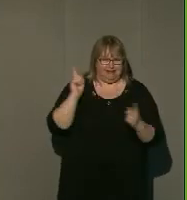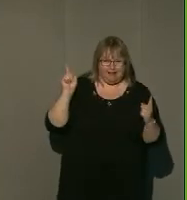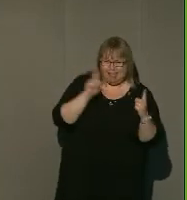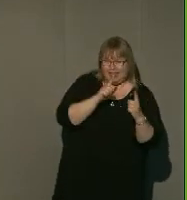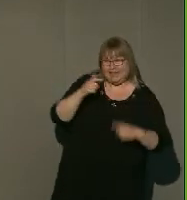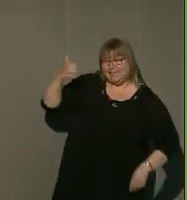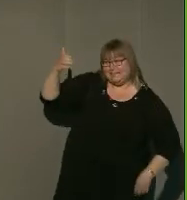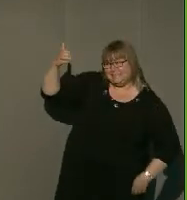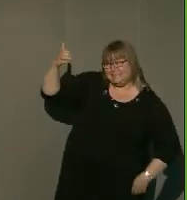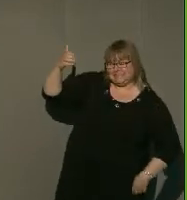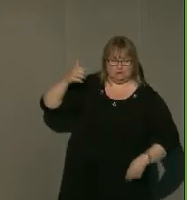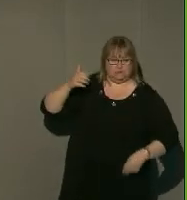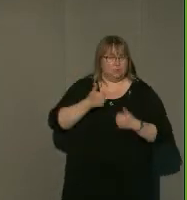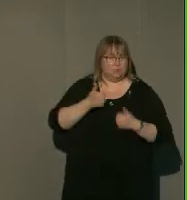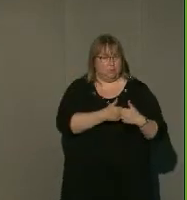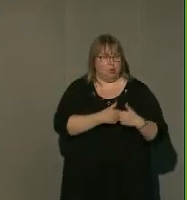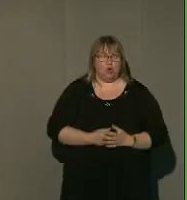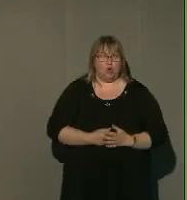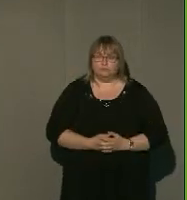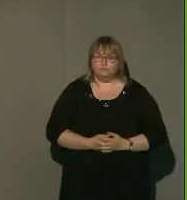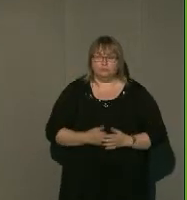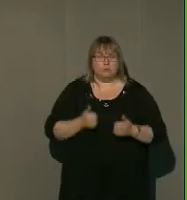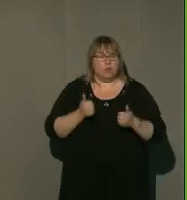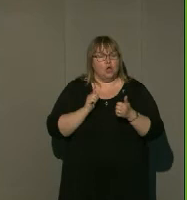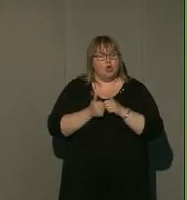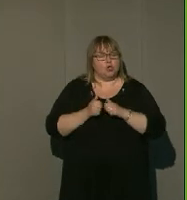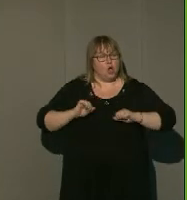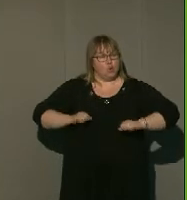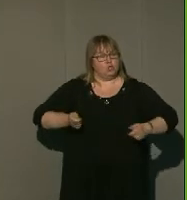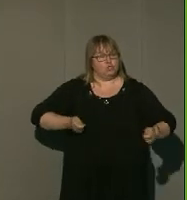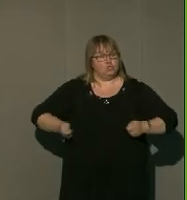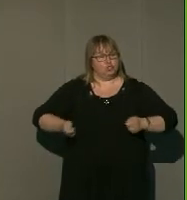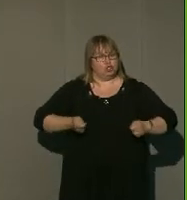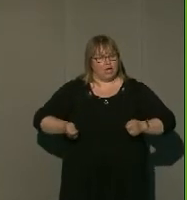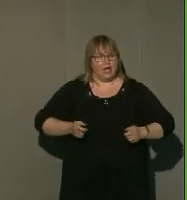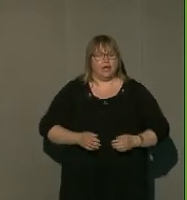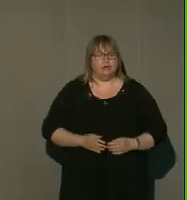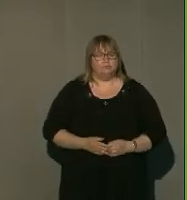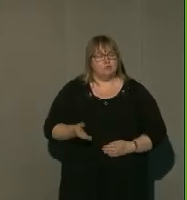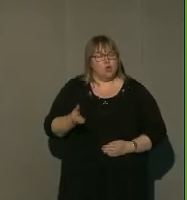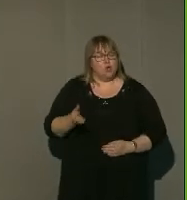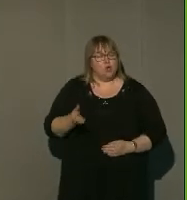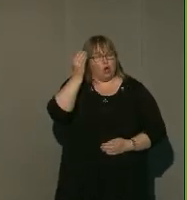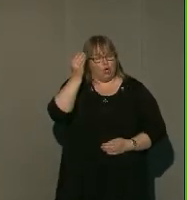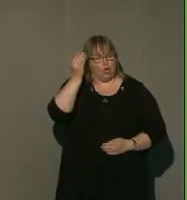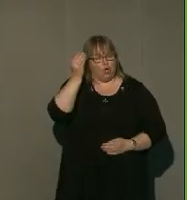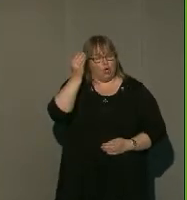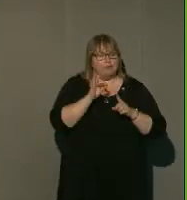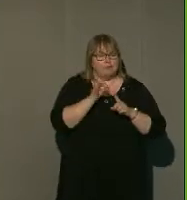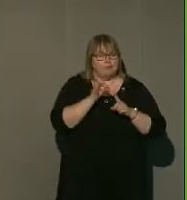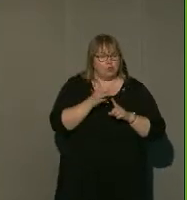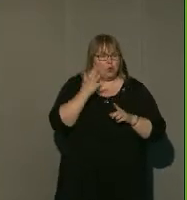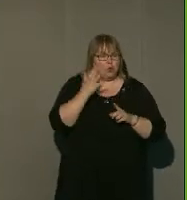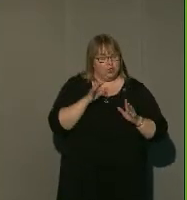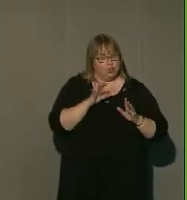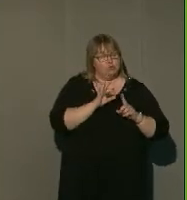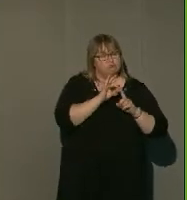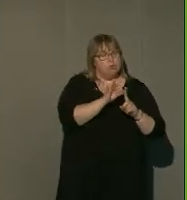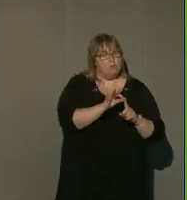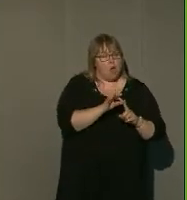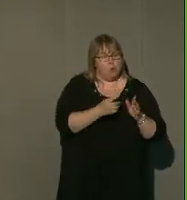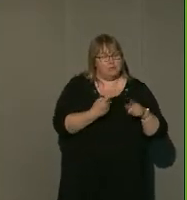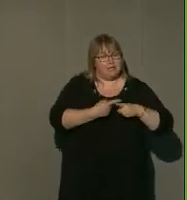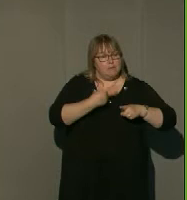Absolutely. Just a co-chair's point here. I think we have a learning point in terms of people proposing emergency